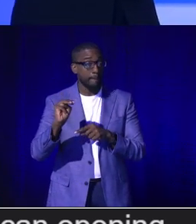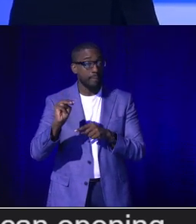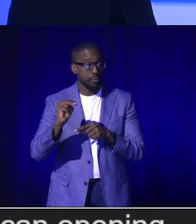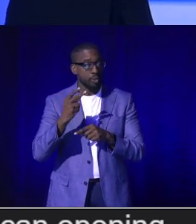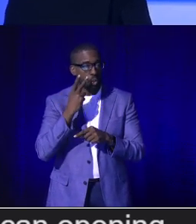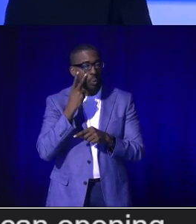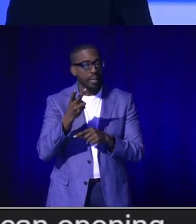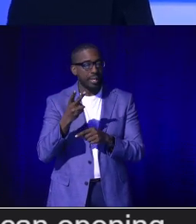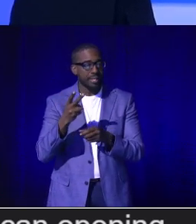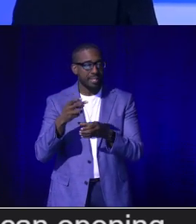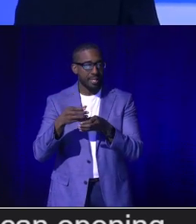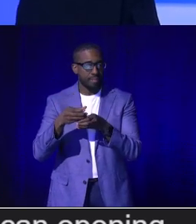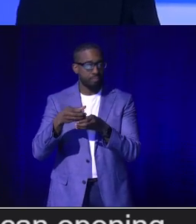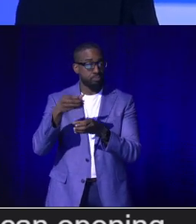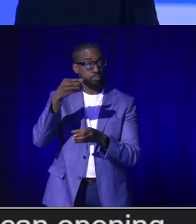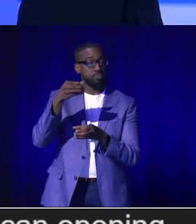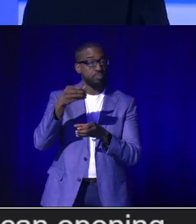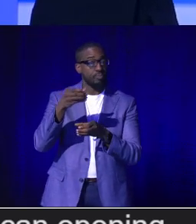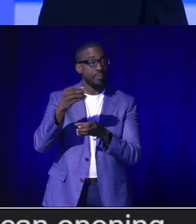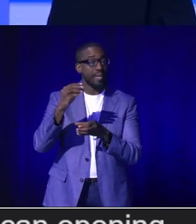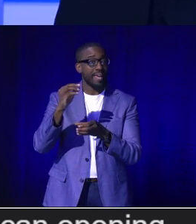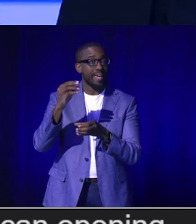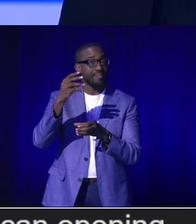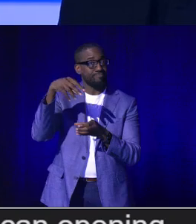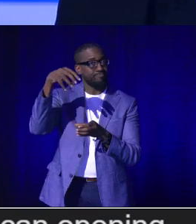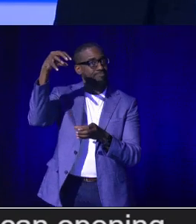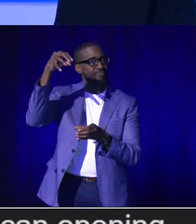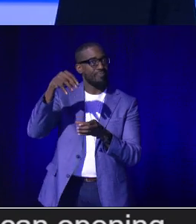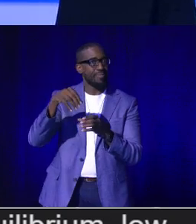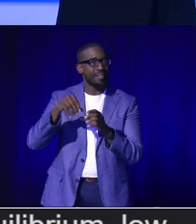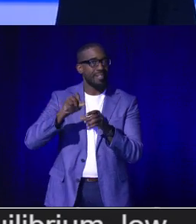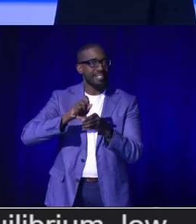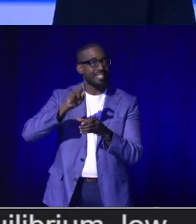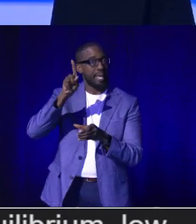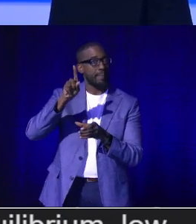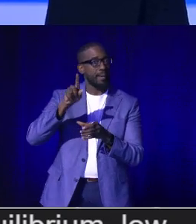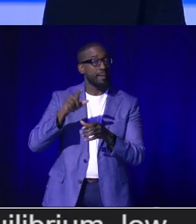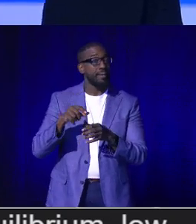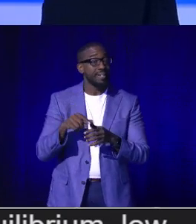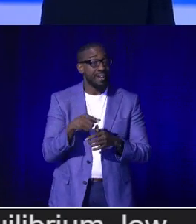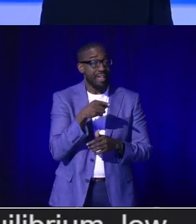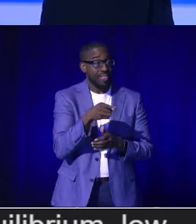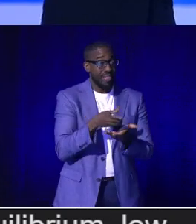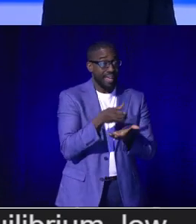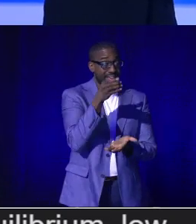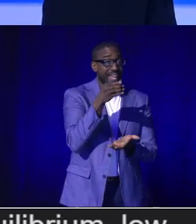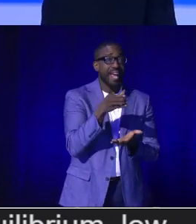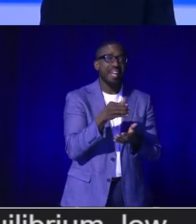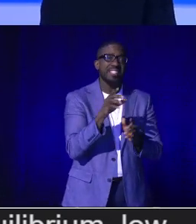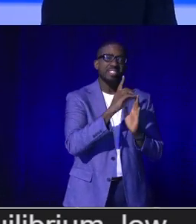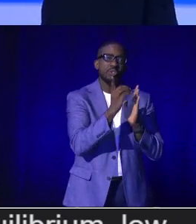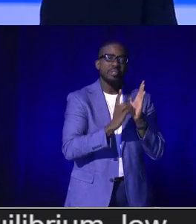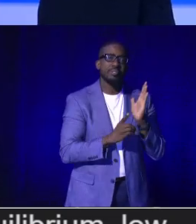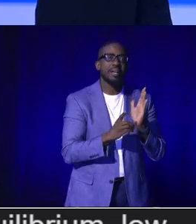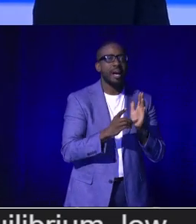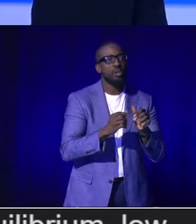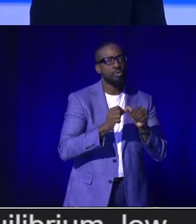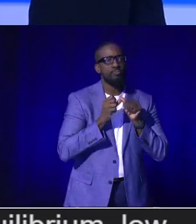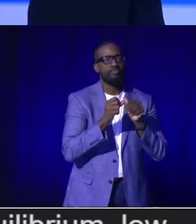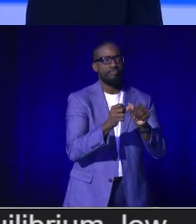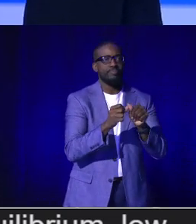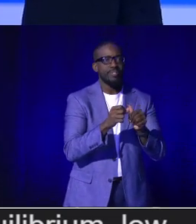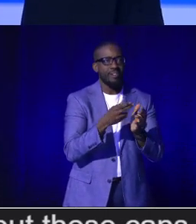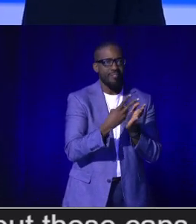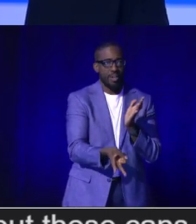some material escaping. But these cans are really designed to withstand the failure mode. So the cell that was cycled